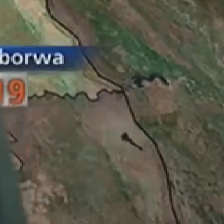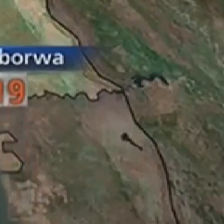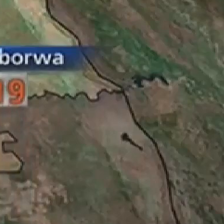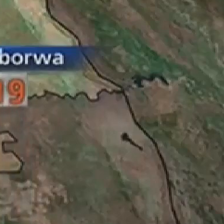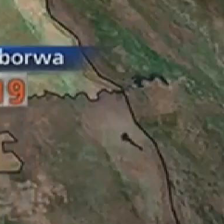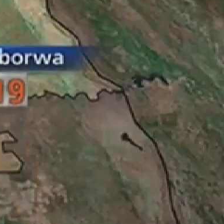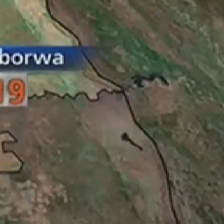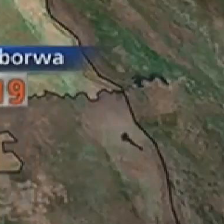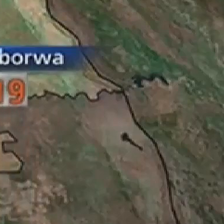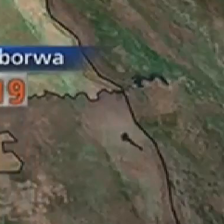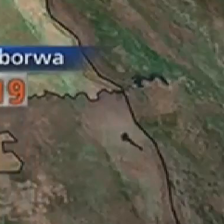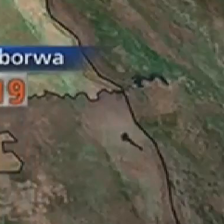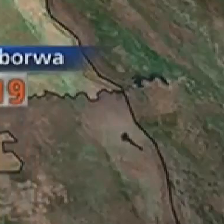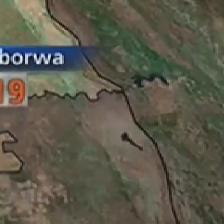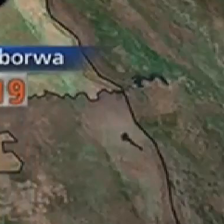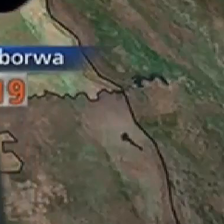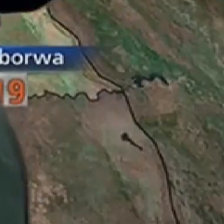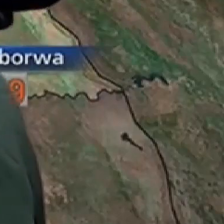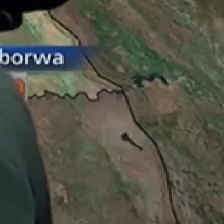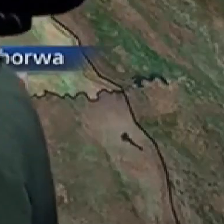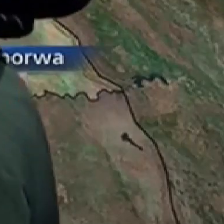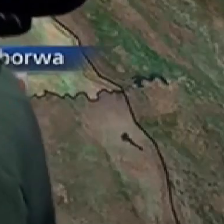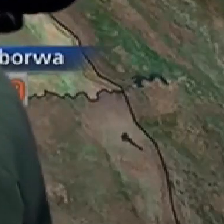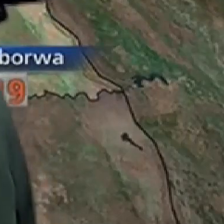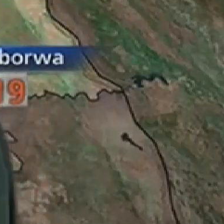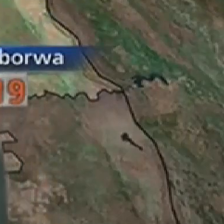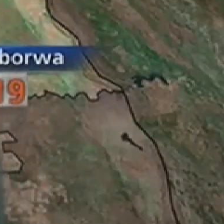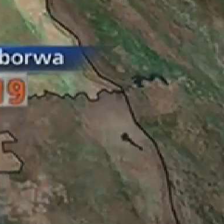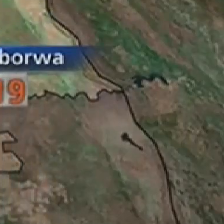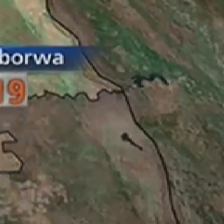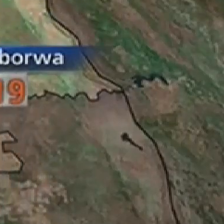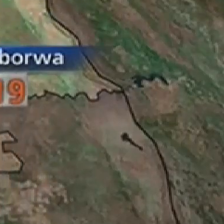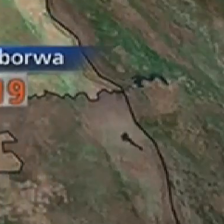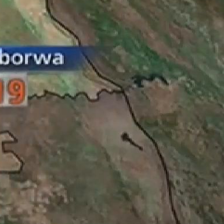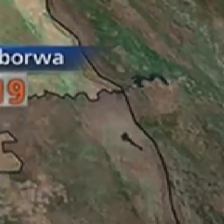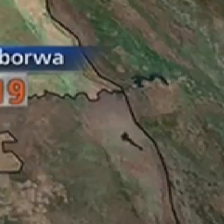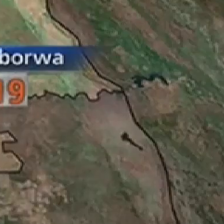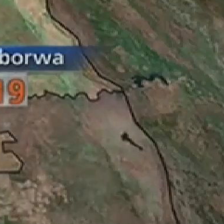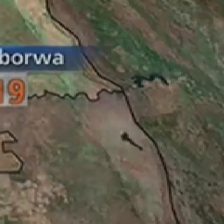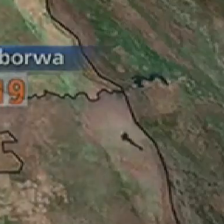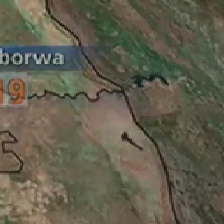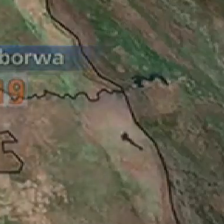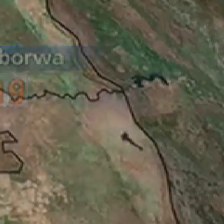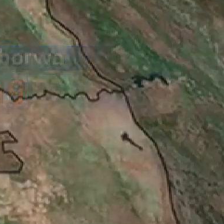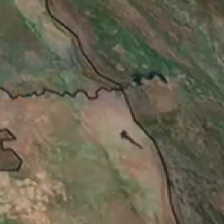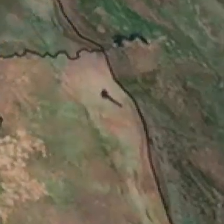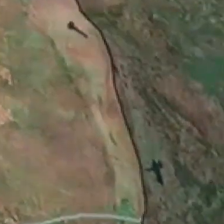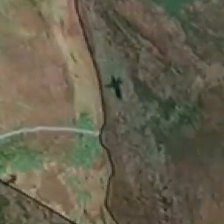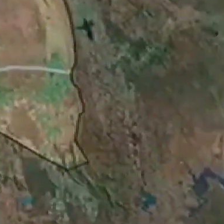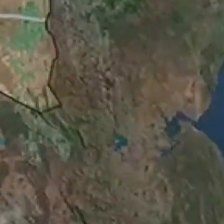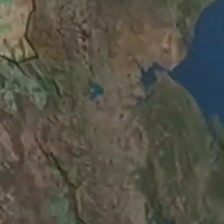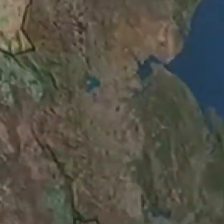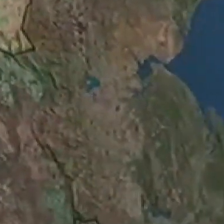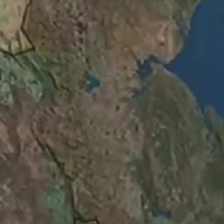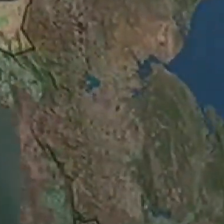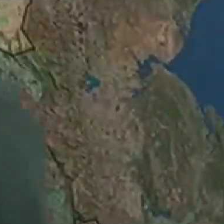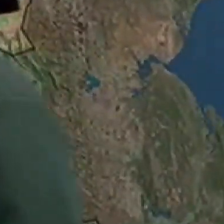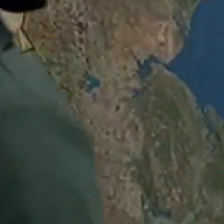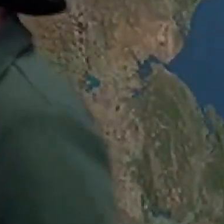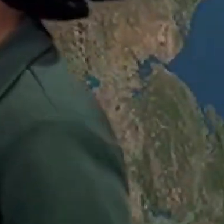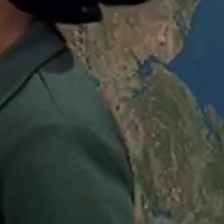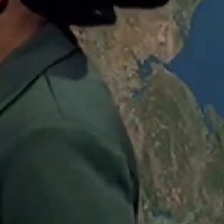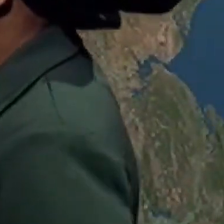le 12 go a go di le 20 mo Thapameng Polokwane ka digata di le 9 go a go di le 15 mo Thapameng